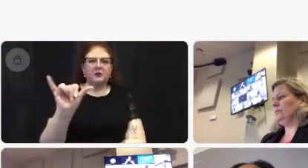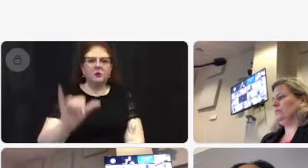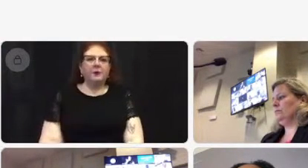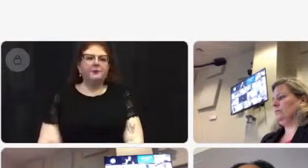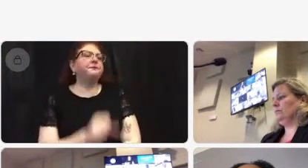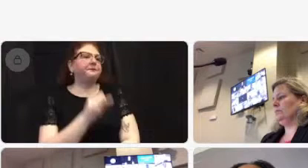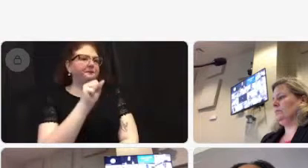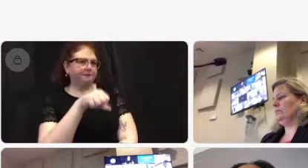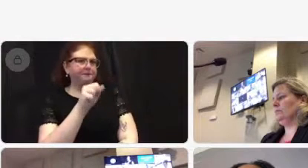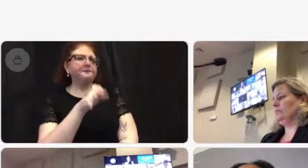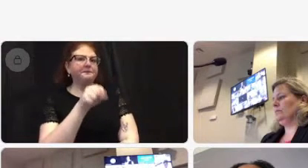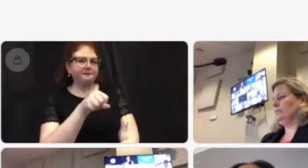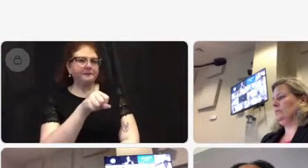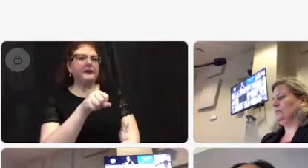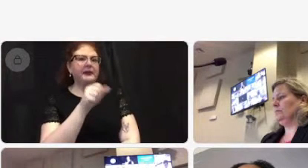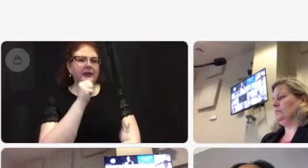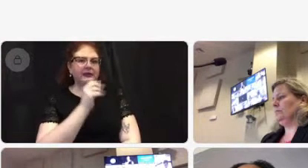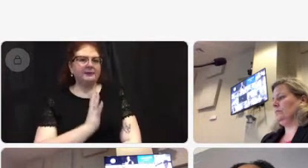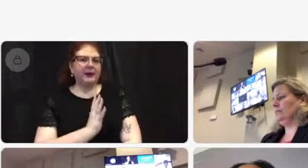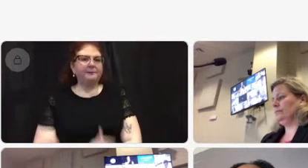Yes, ma'am.